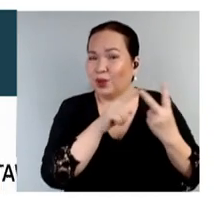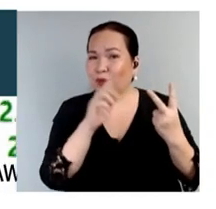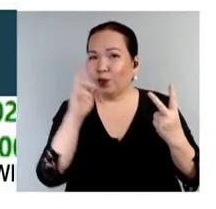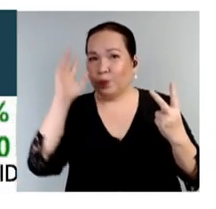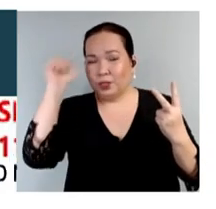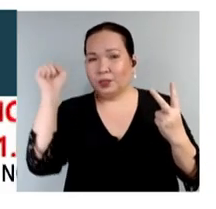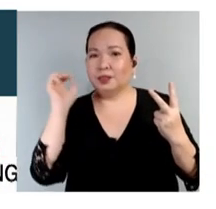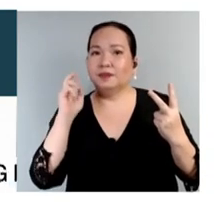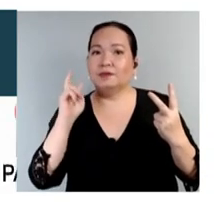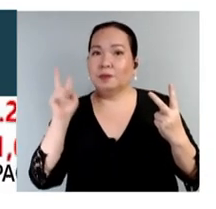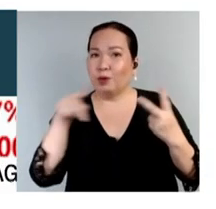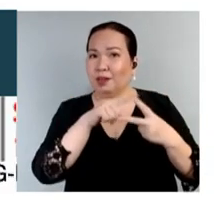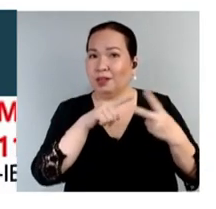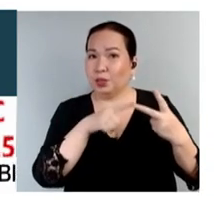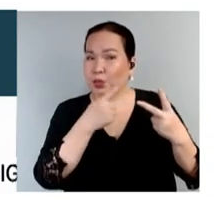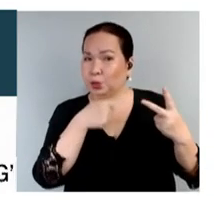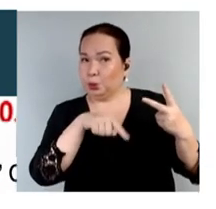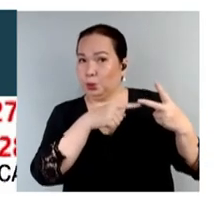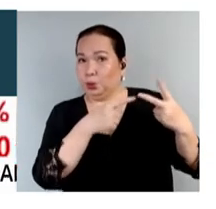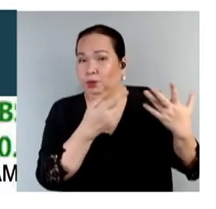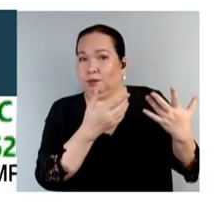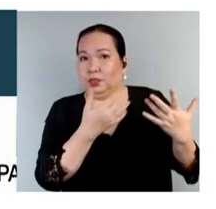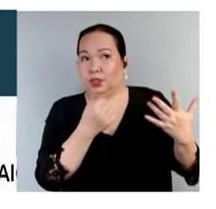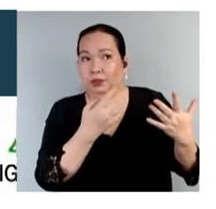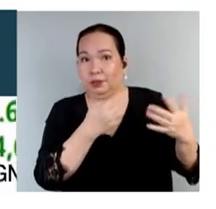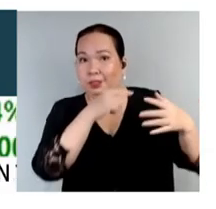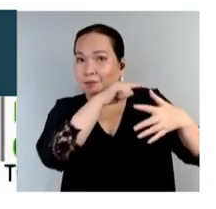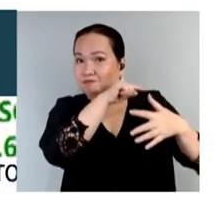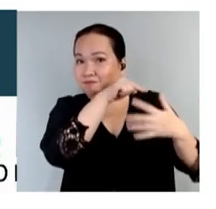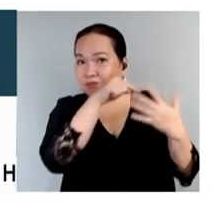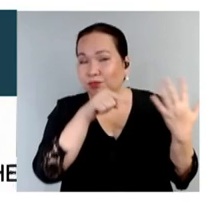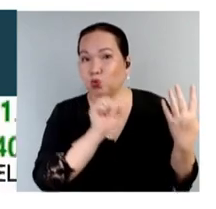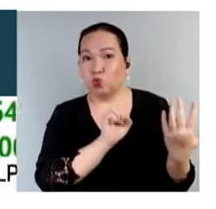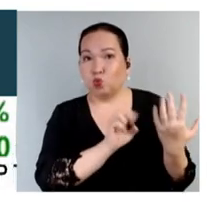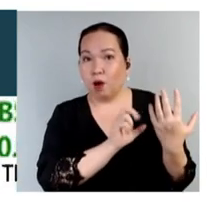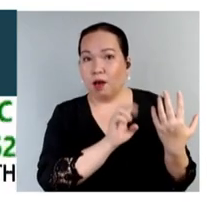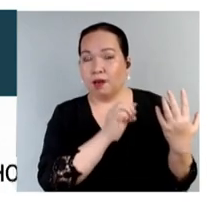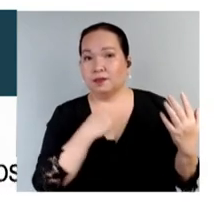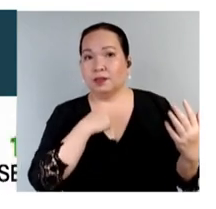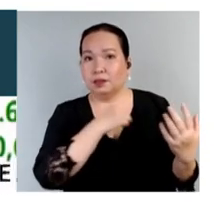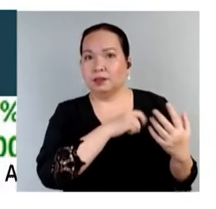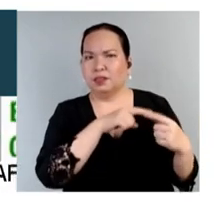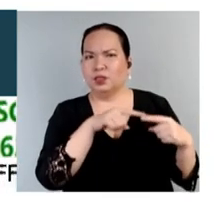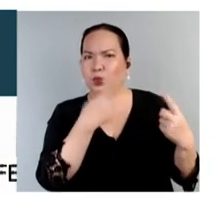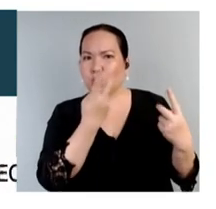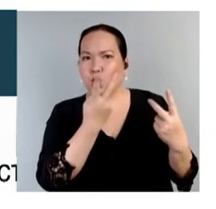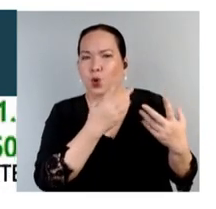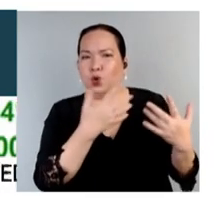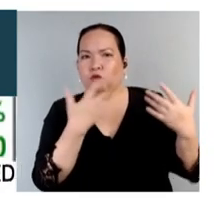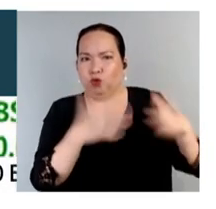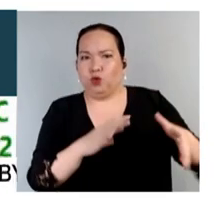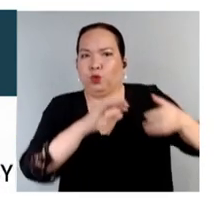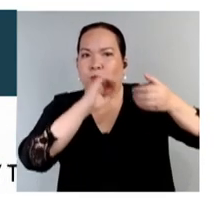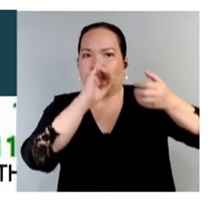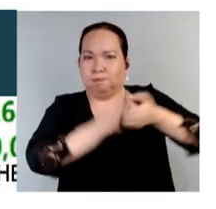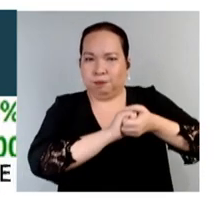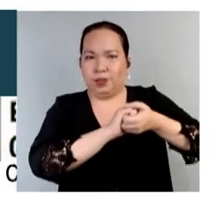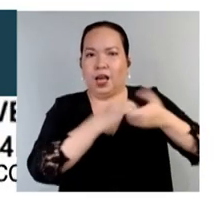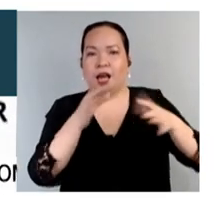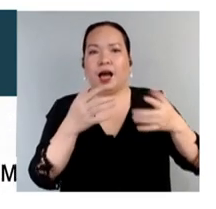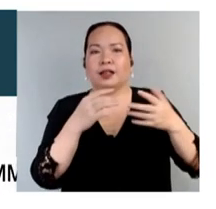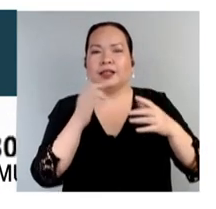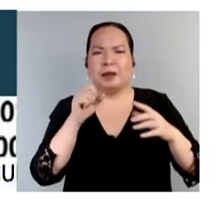solidify their slate, these two have formed their tandem, have announced, although the